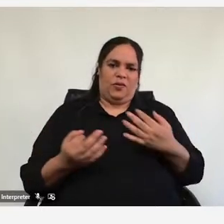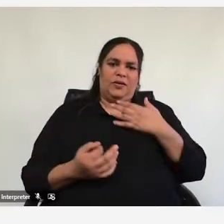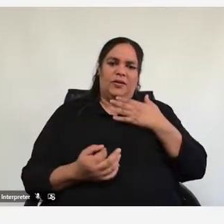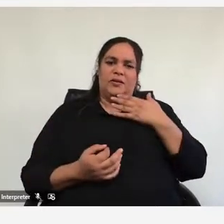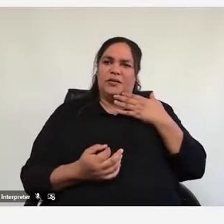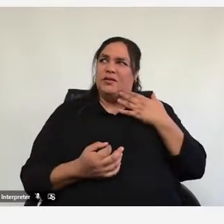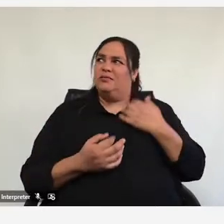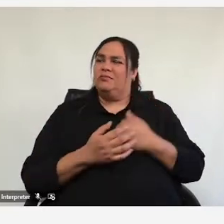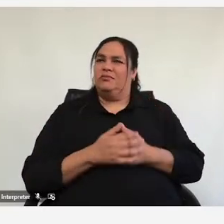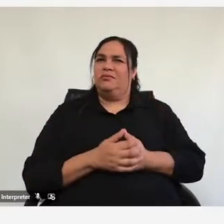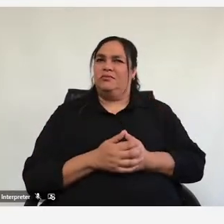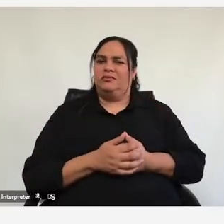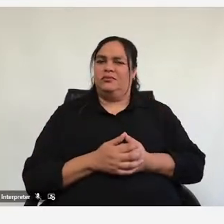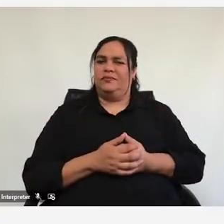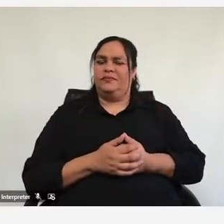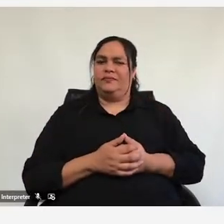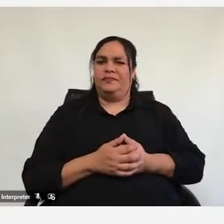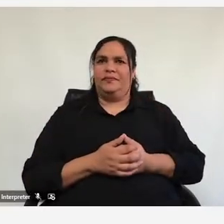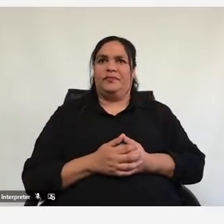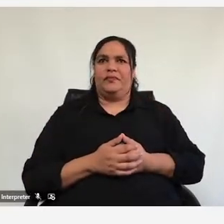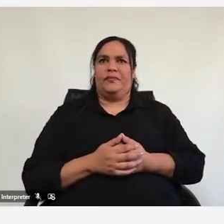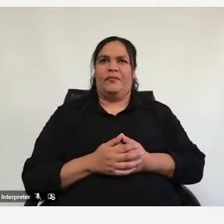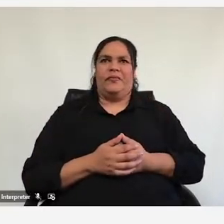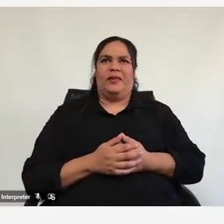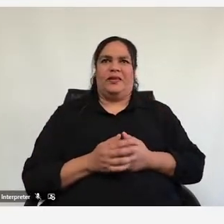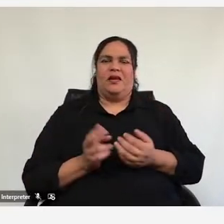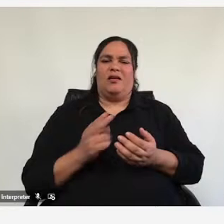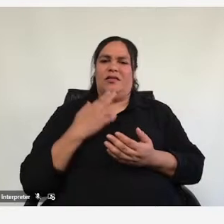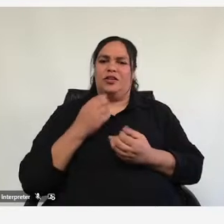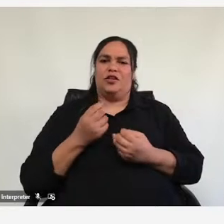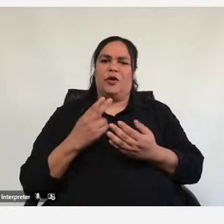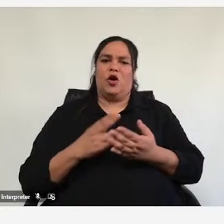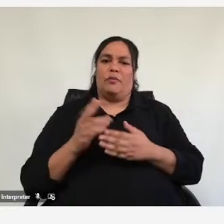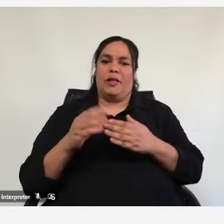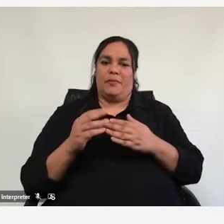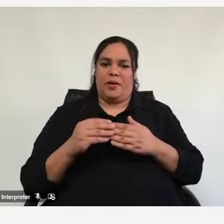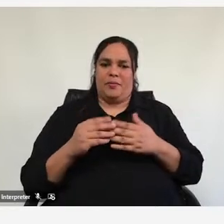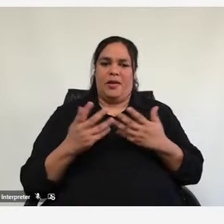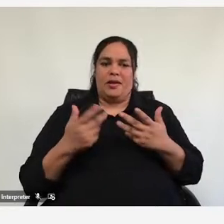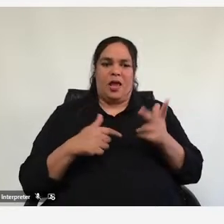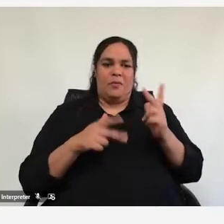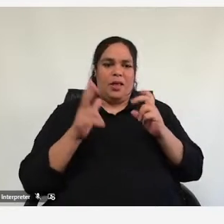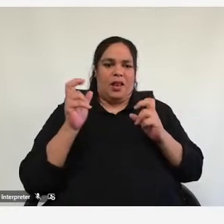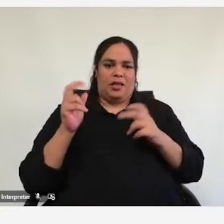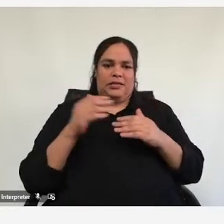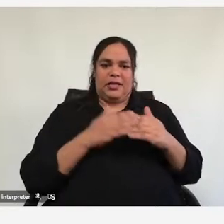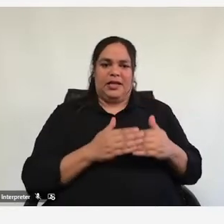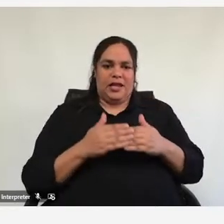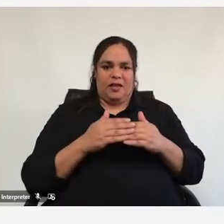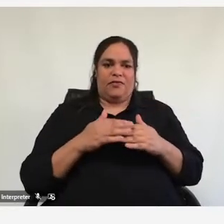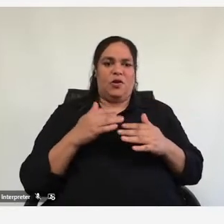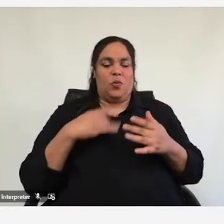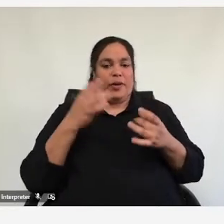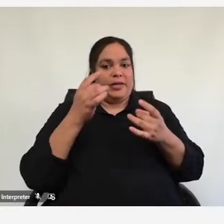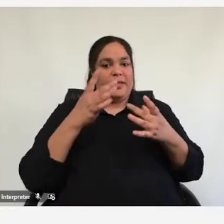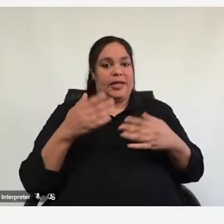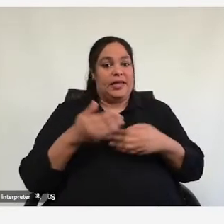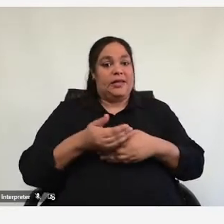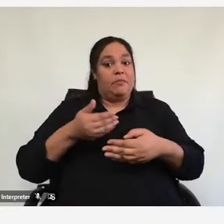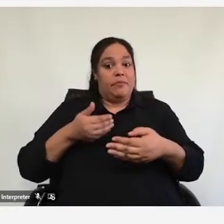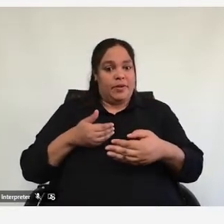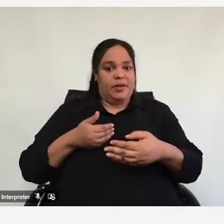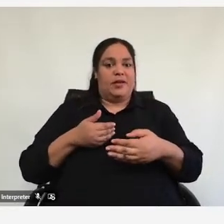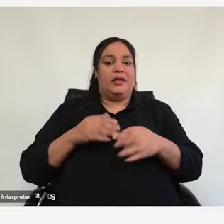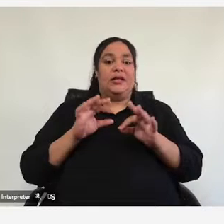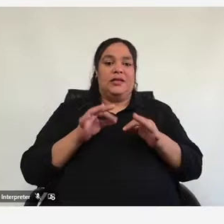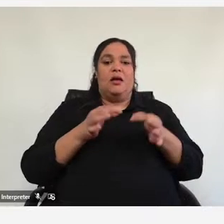Thank you very much, Honourable Member. Honourable Member, I'm listening very carefully. As I indicated in the beginning, this